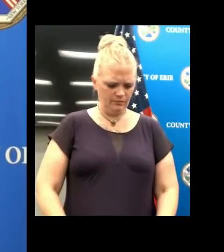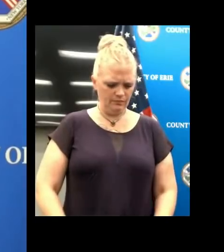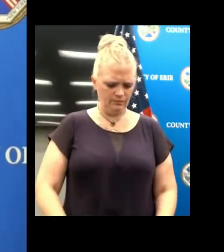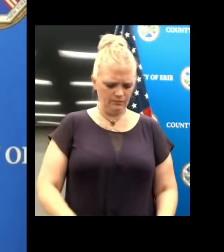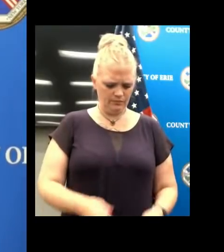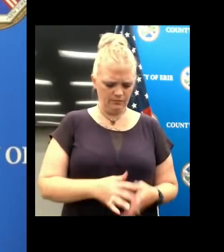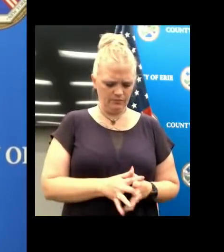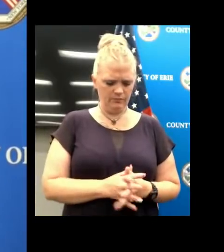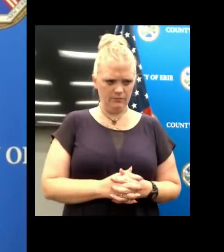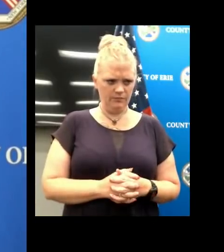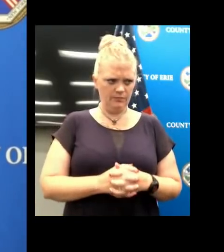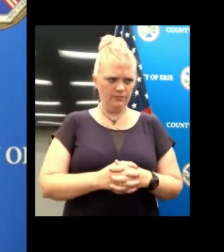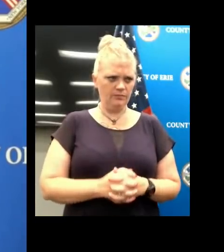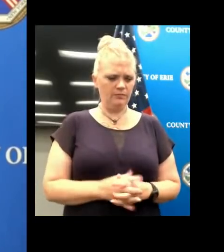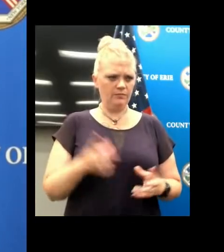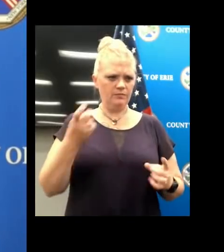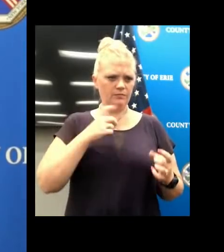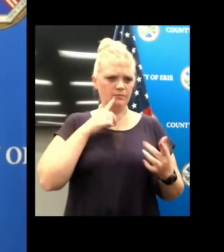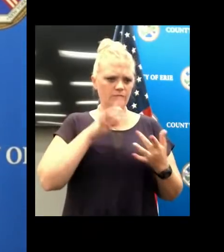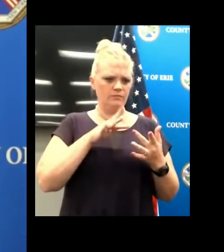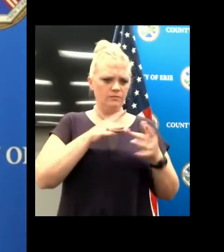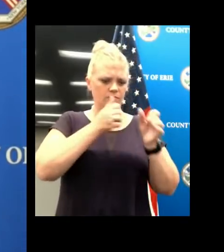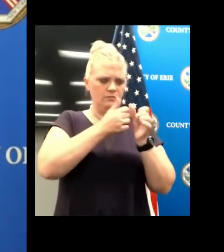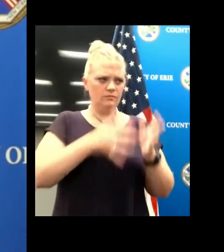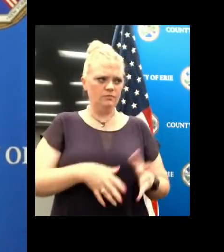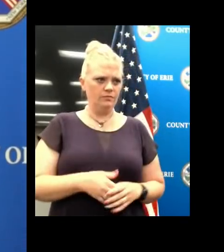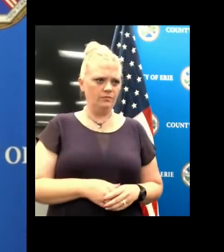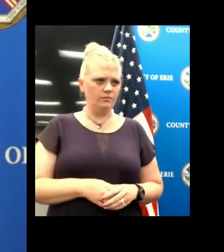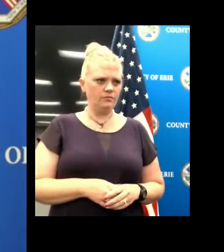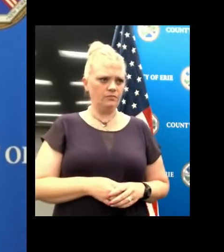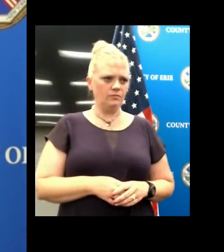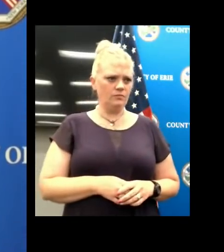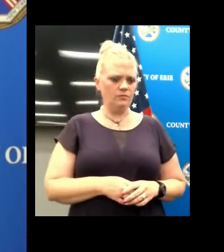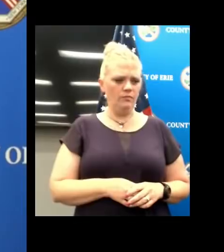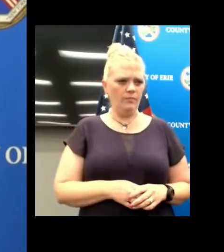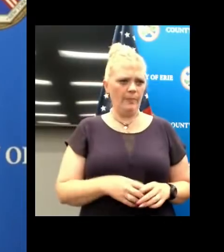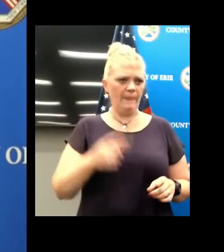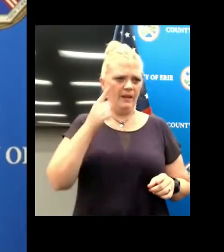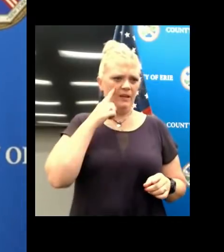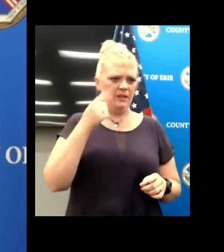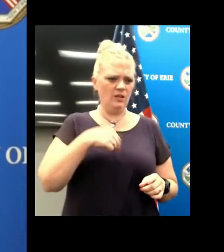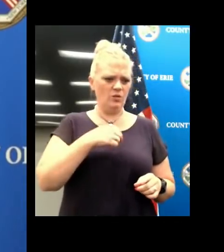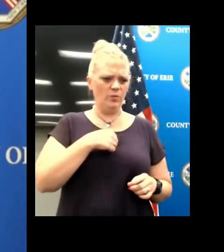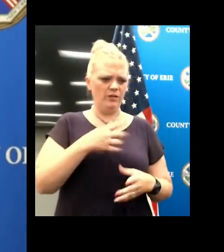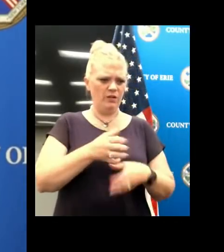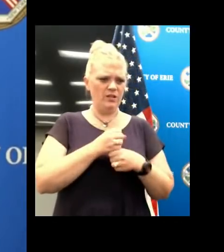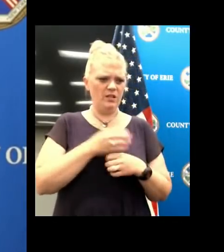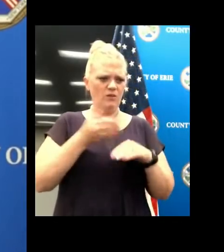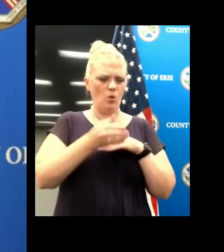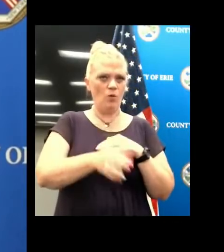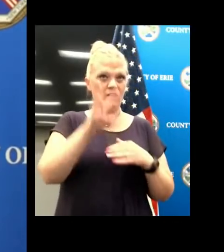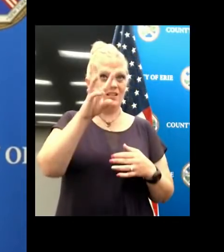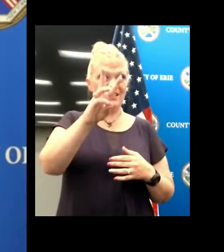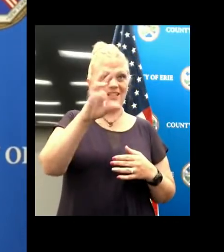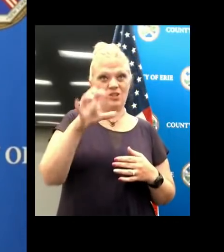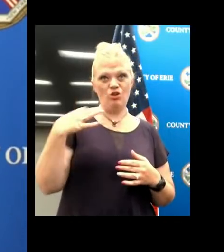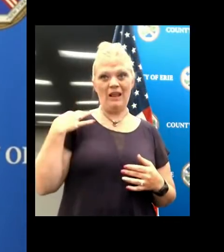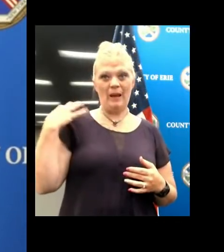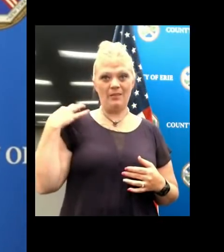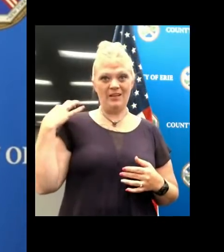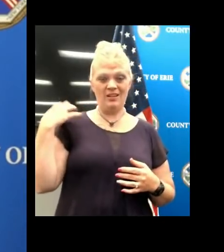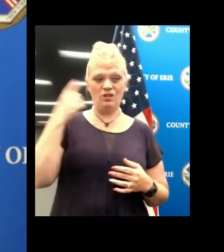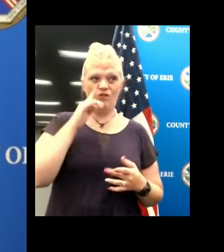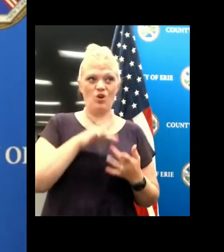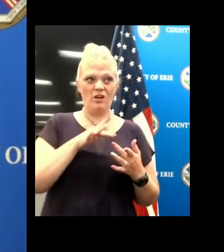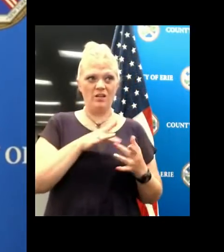Thanks. So the question about contact tracers. So we actually, I think, have received over 600 applications for our